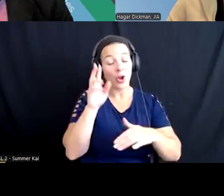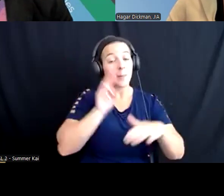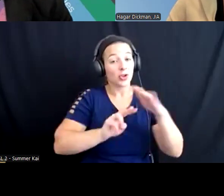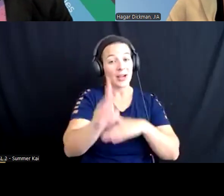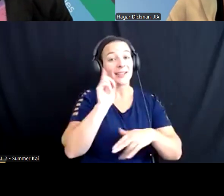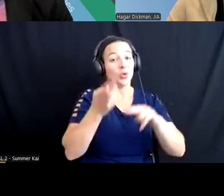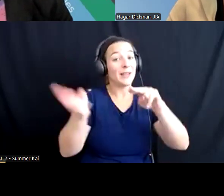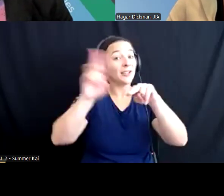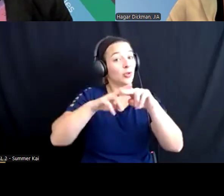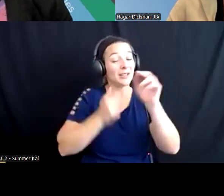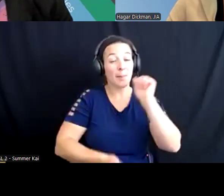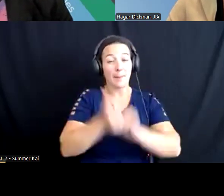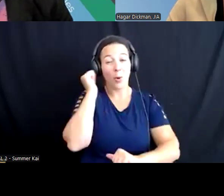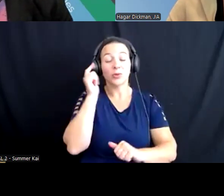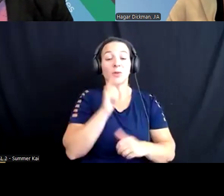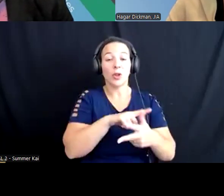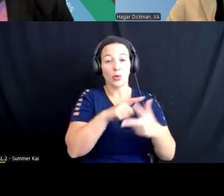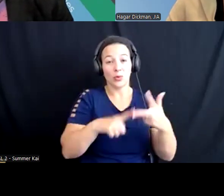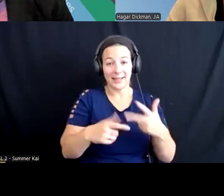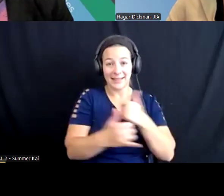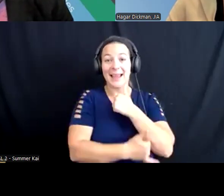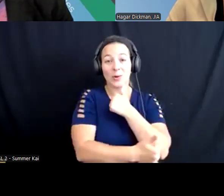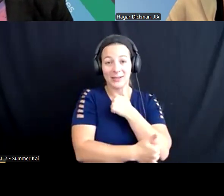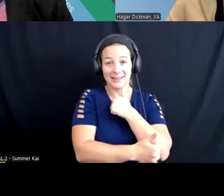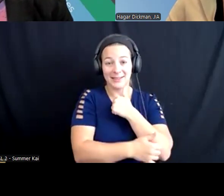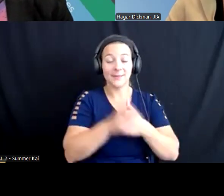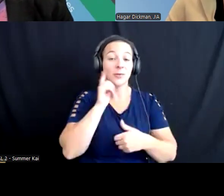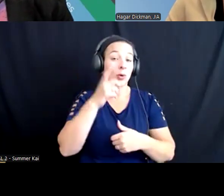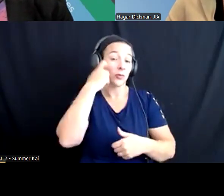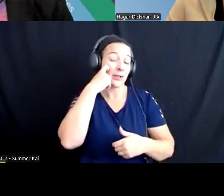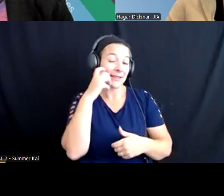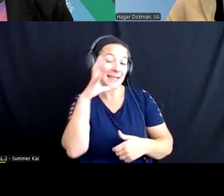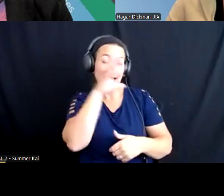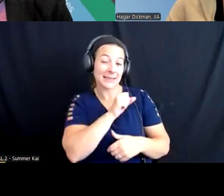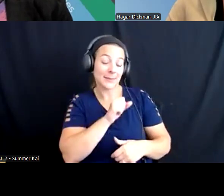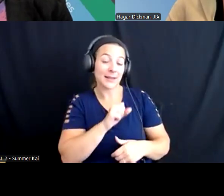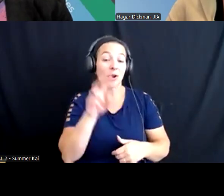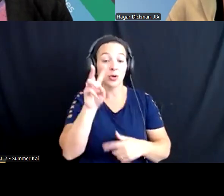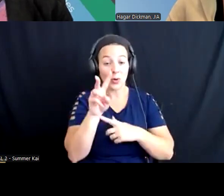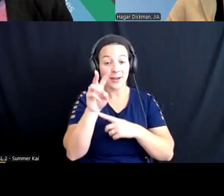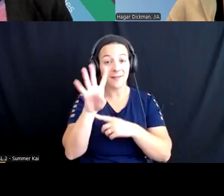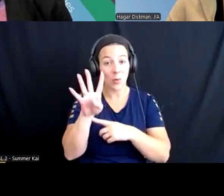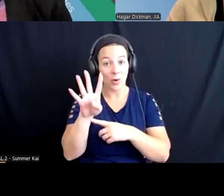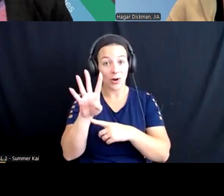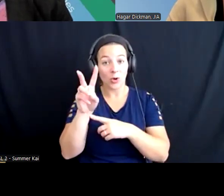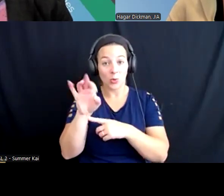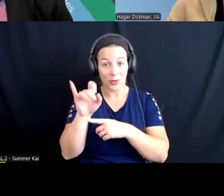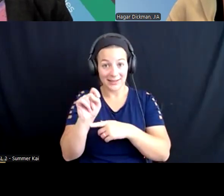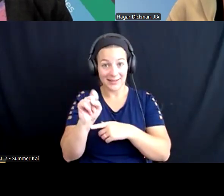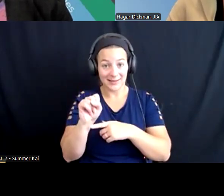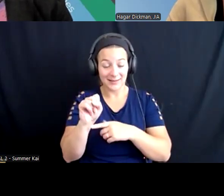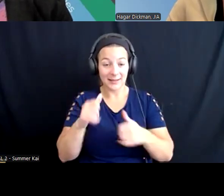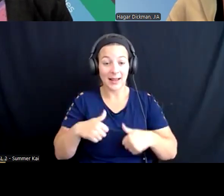the most in these three counties. And according to recent estimates, only 24 units are available